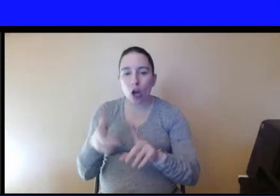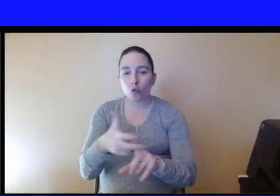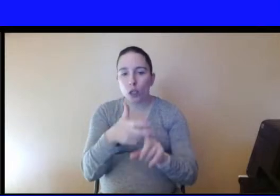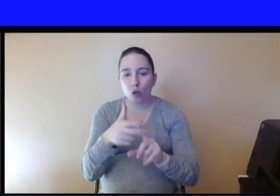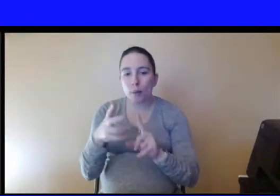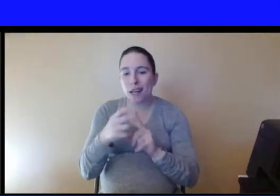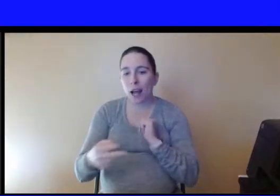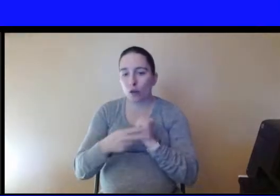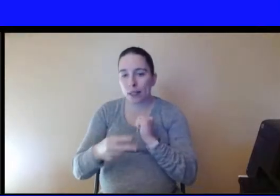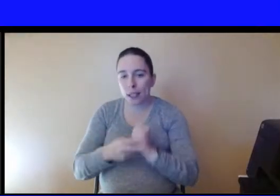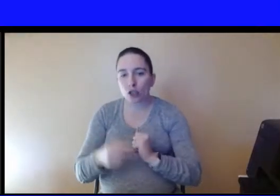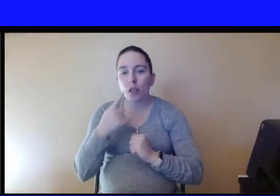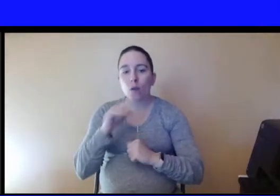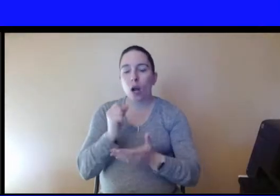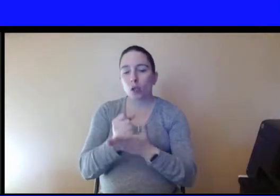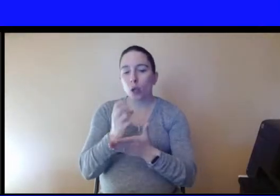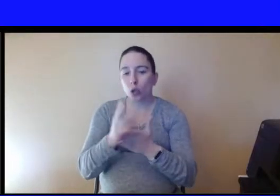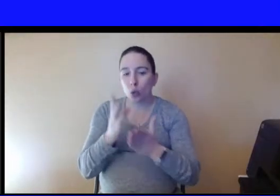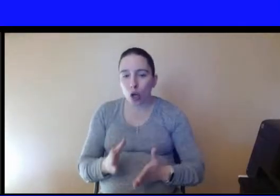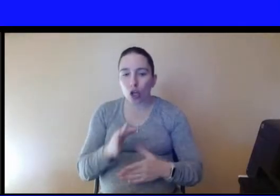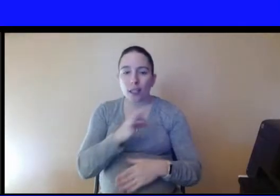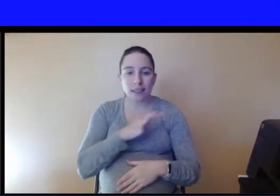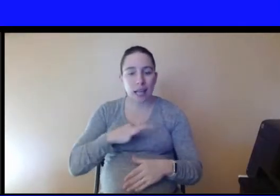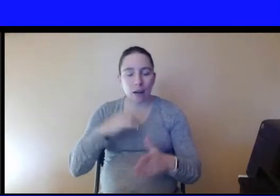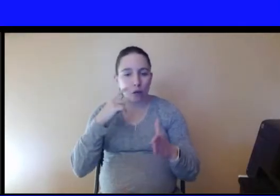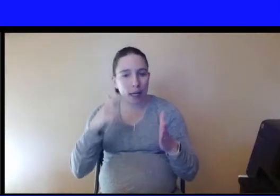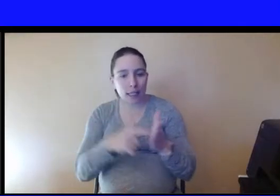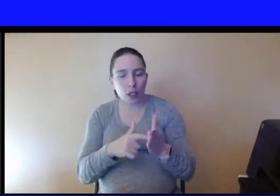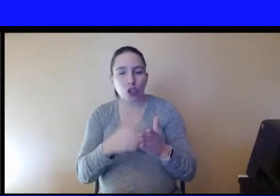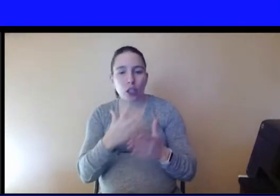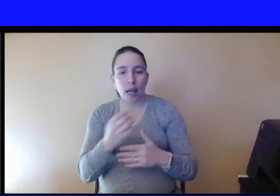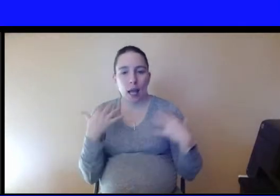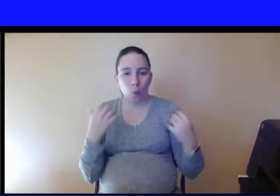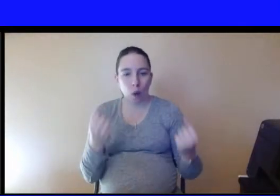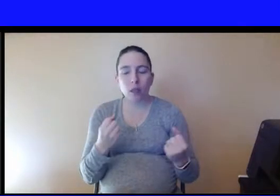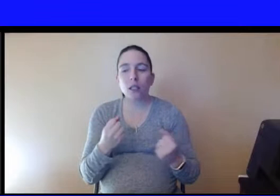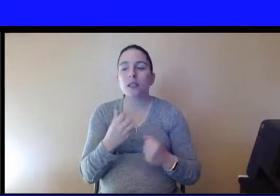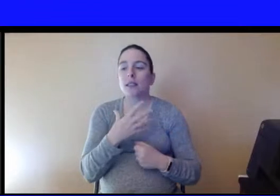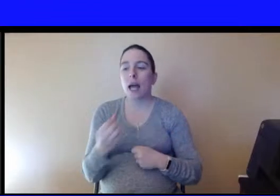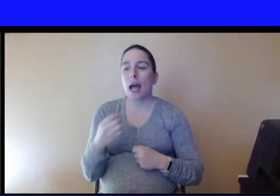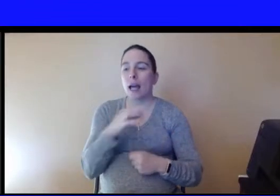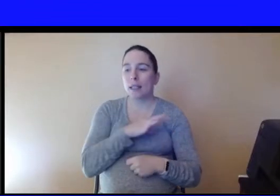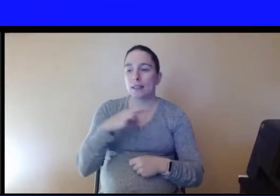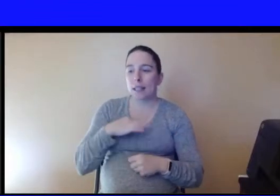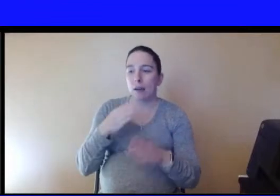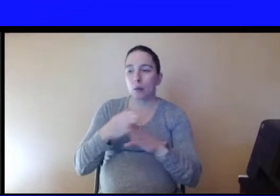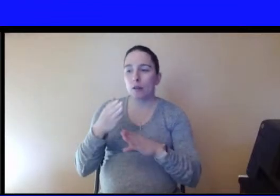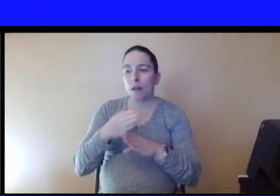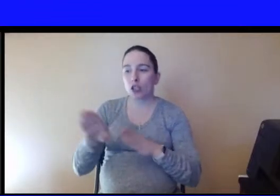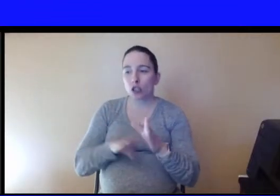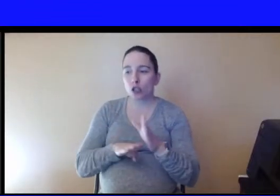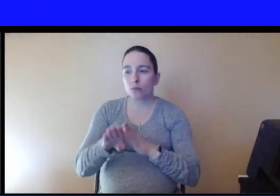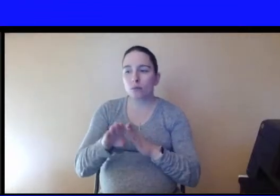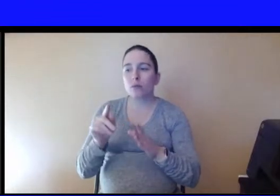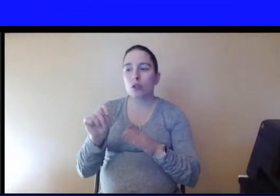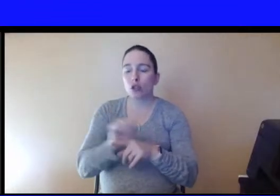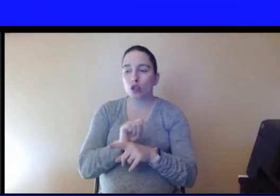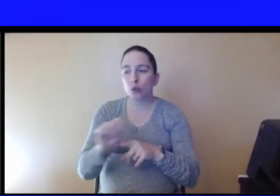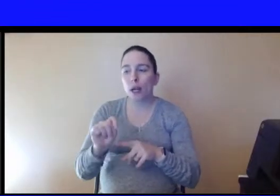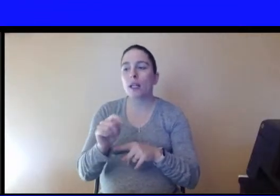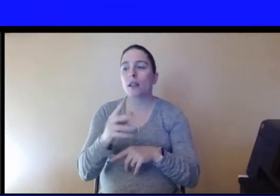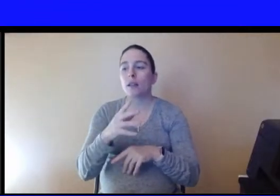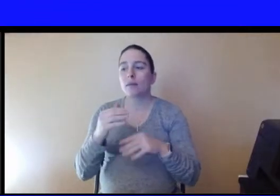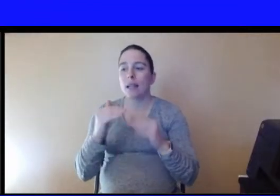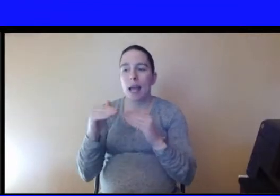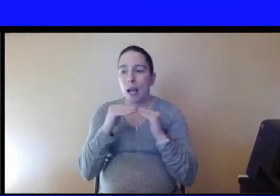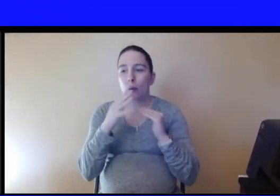2022, where we have over 186 shared governance councils. Our nurse residency program also continues to be successful, most